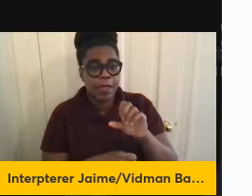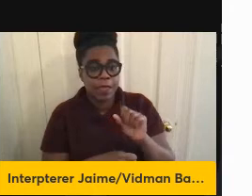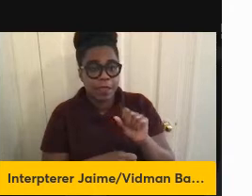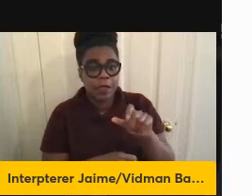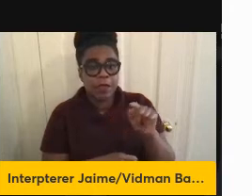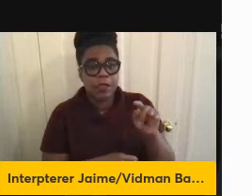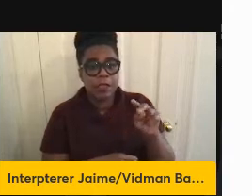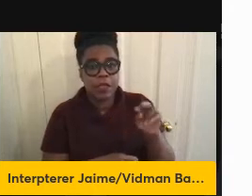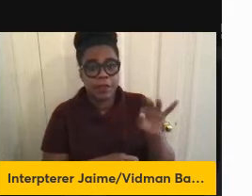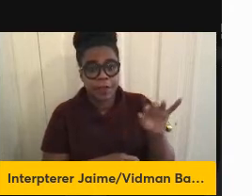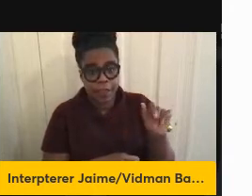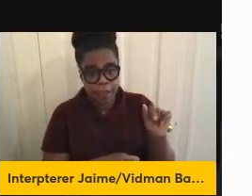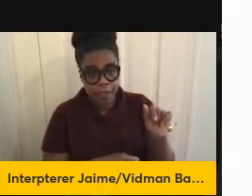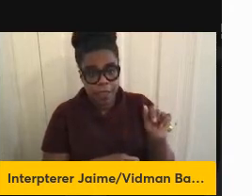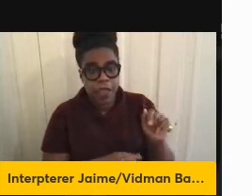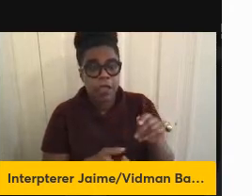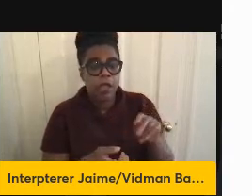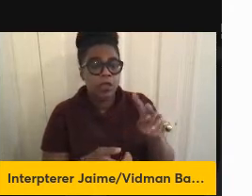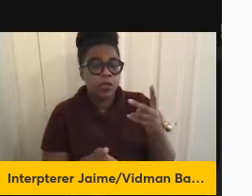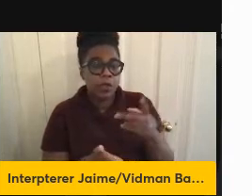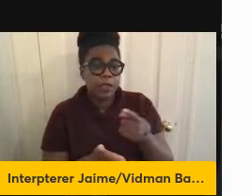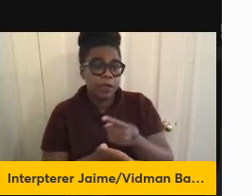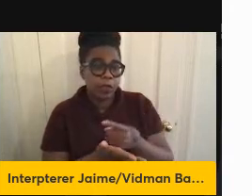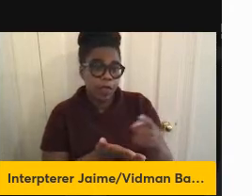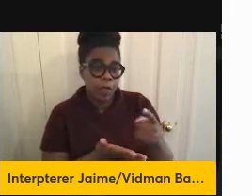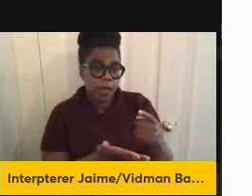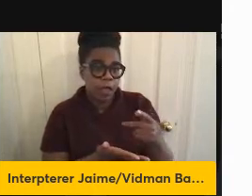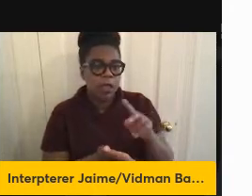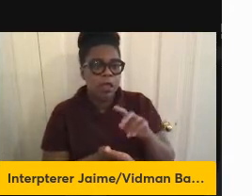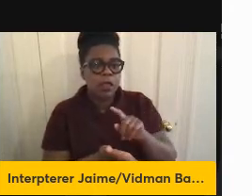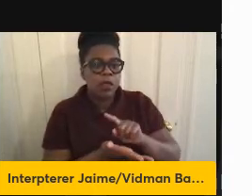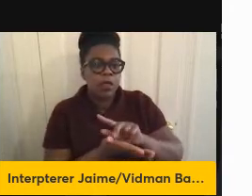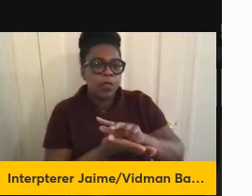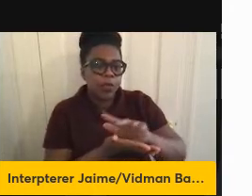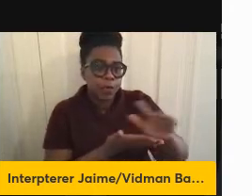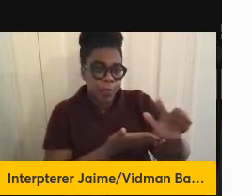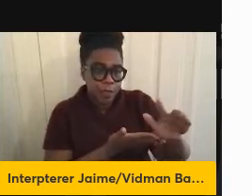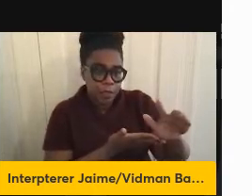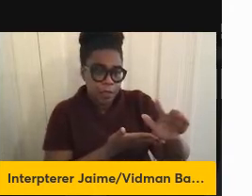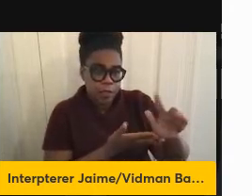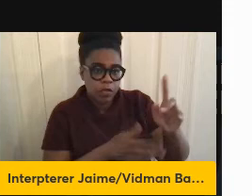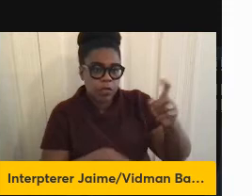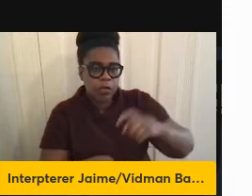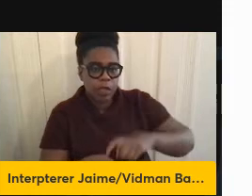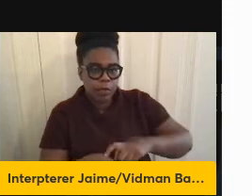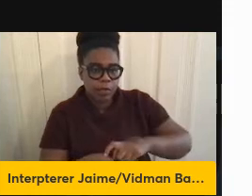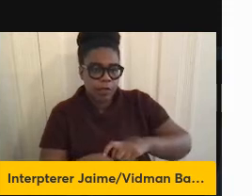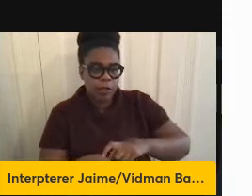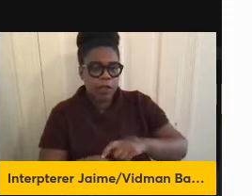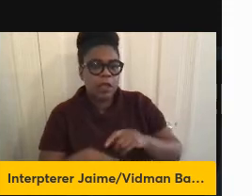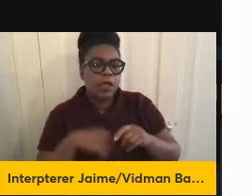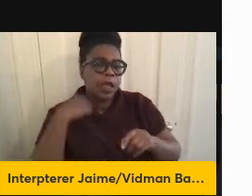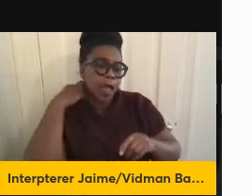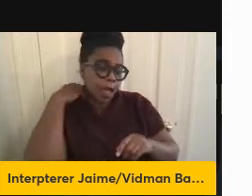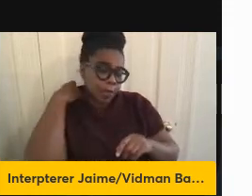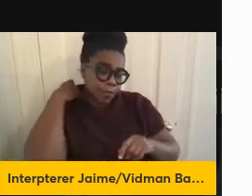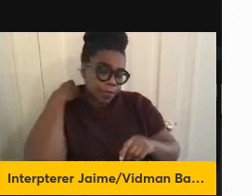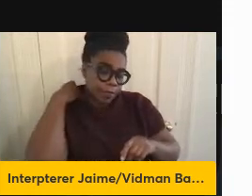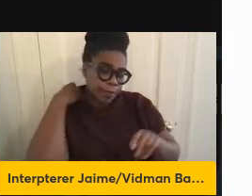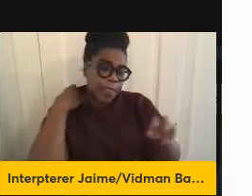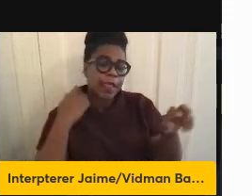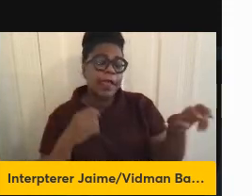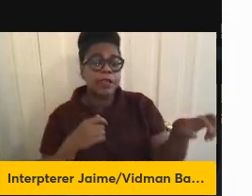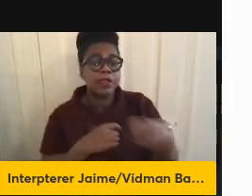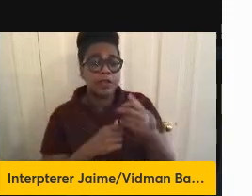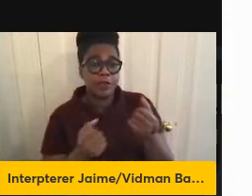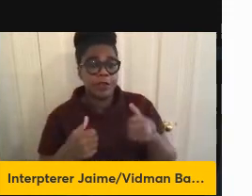TNF-alpha twice a week for 3 weeks. And after the first week of treatment, I adoptively transferred YFP positive ASCs into our